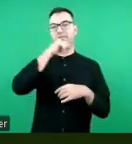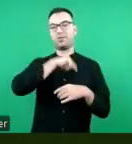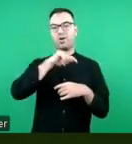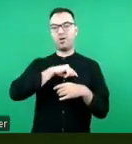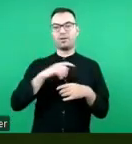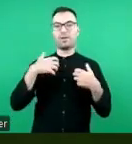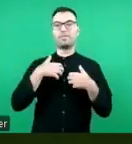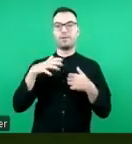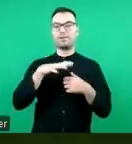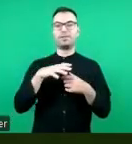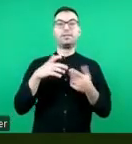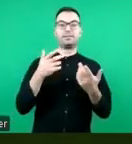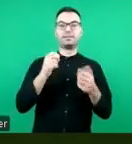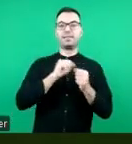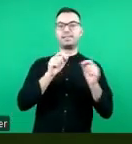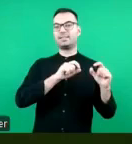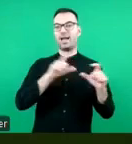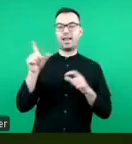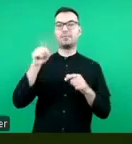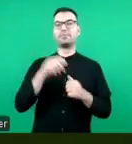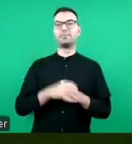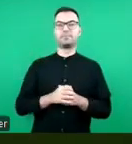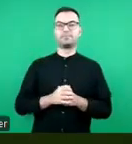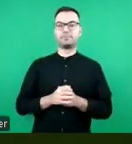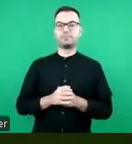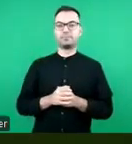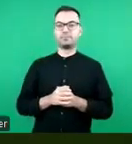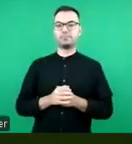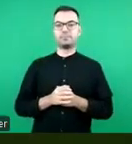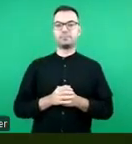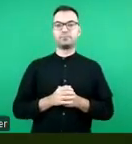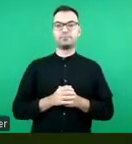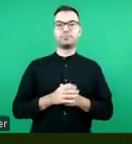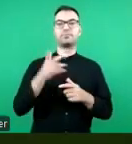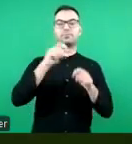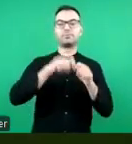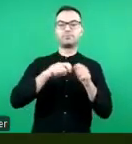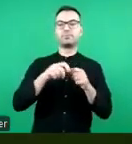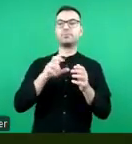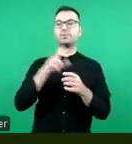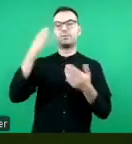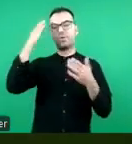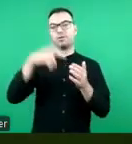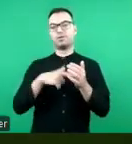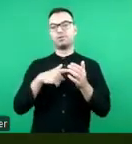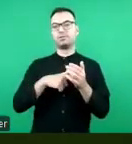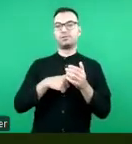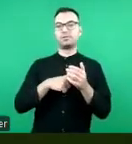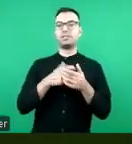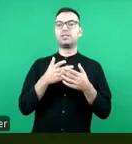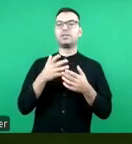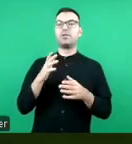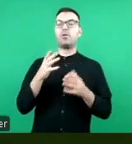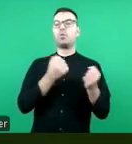several scales which attempt to measure like if you prefer to preserve ecosystem,